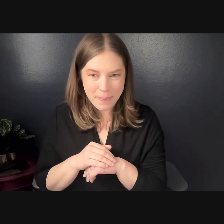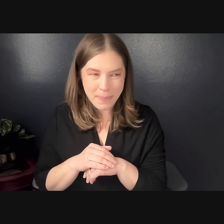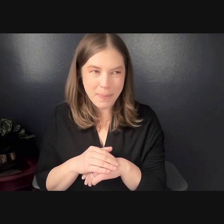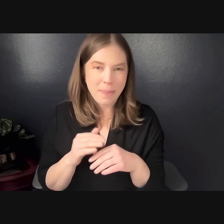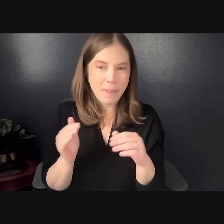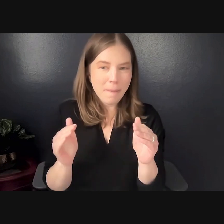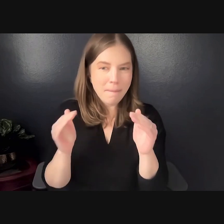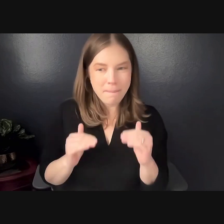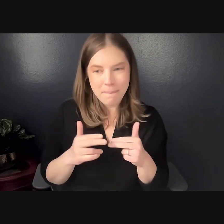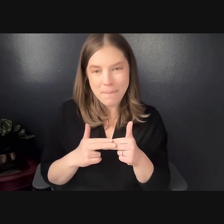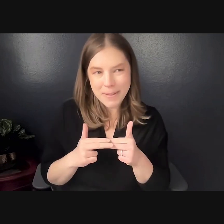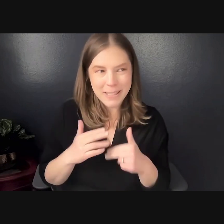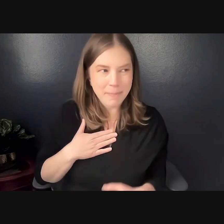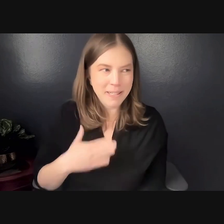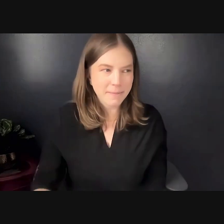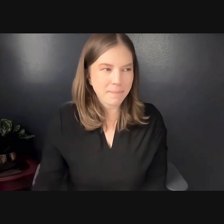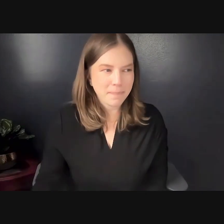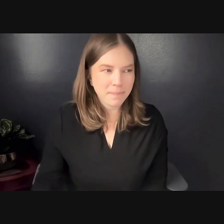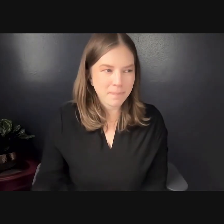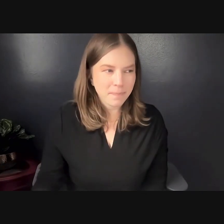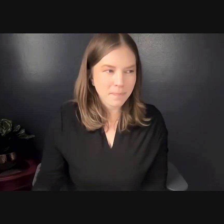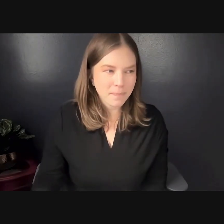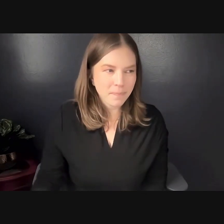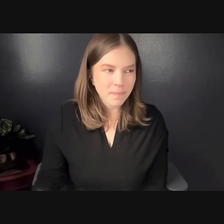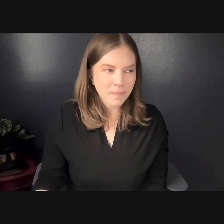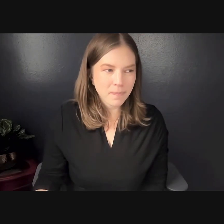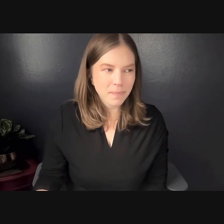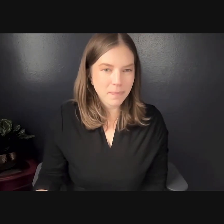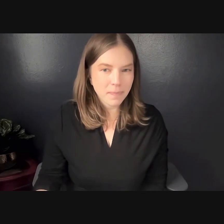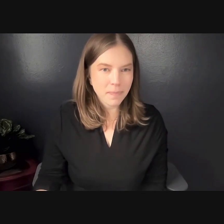speech-to-text services. Let's move to the next slide.